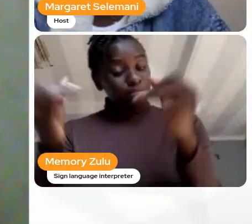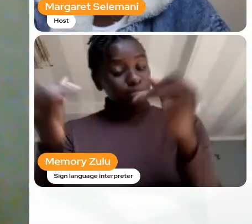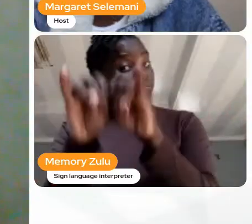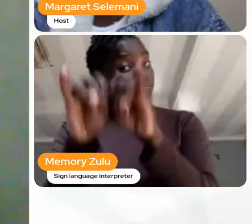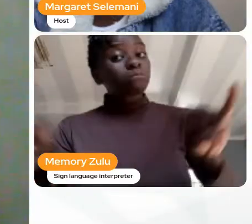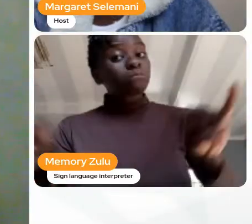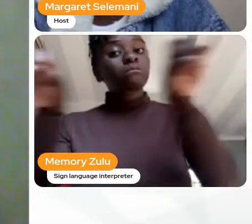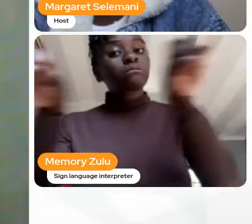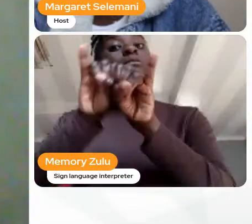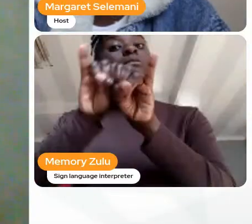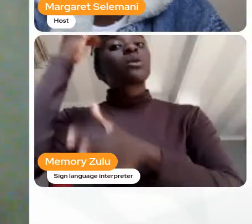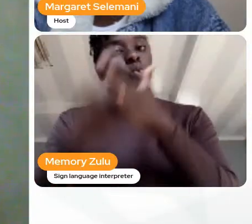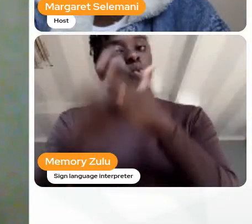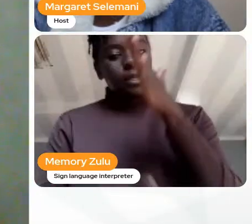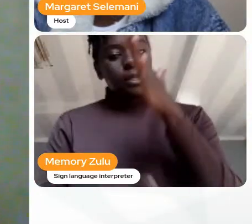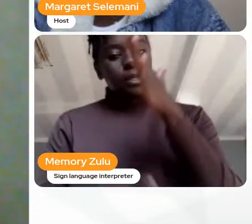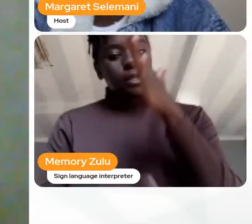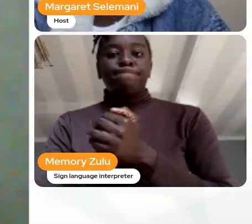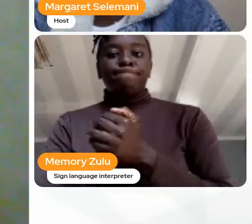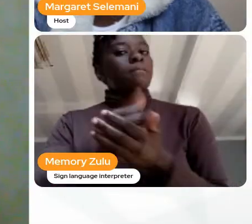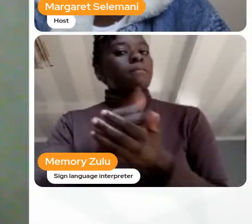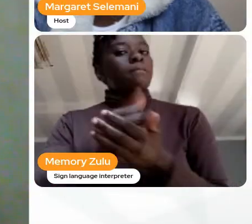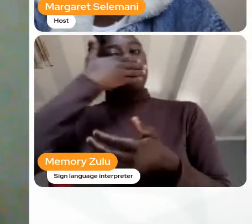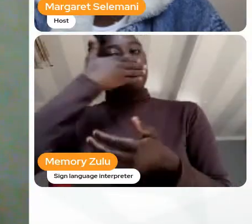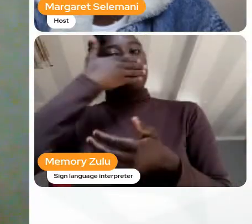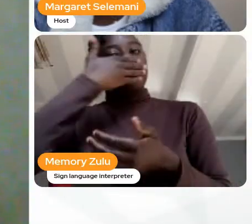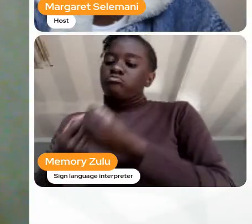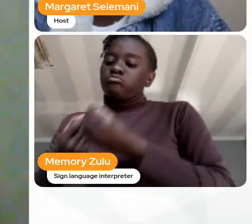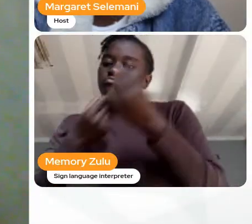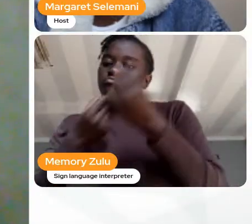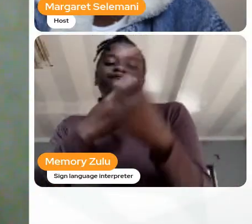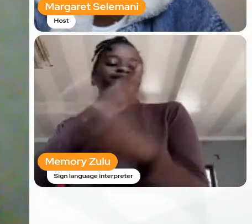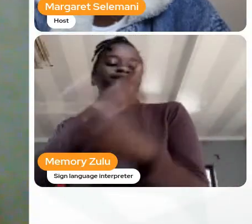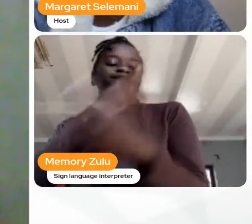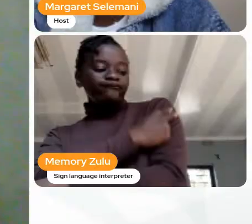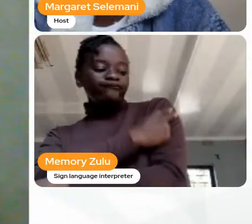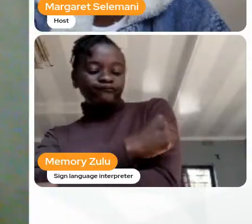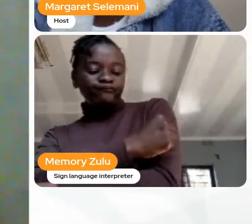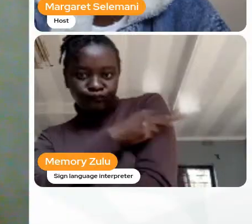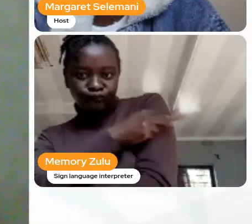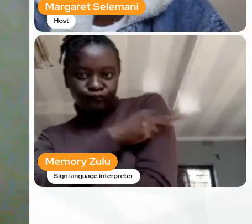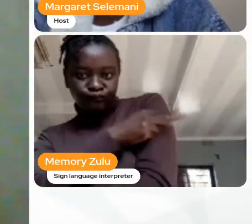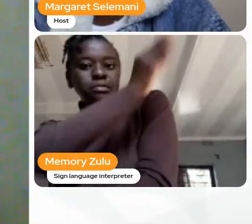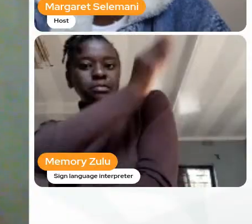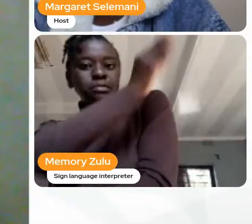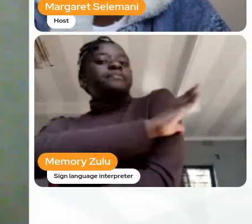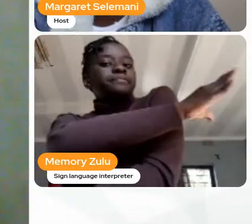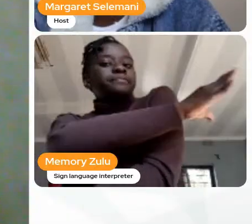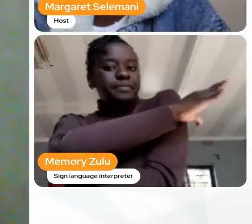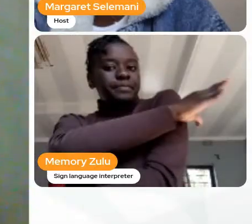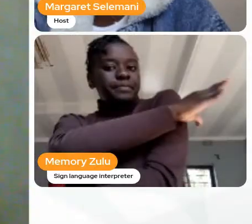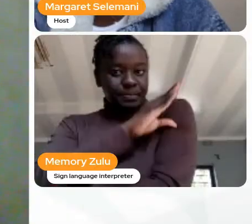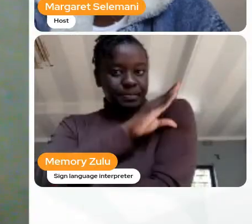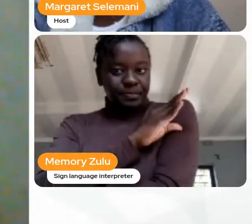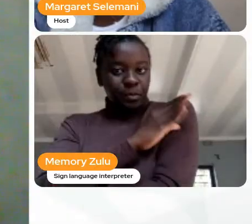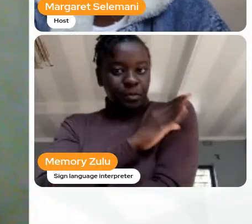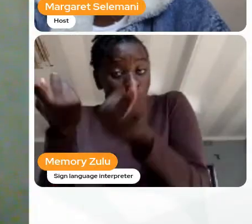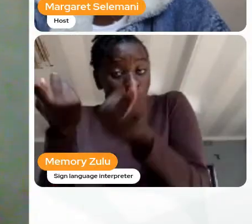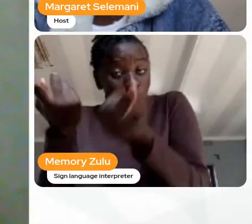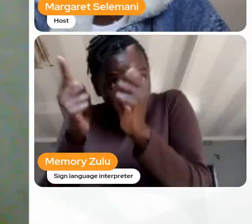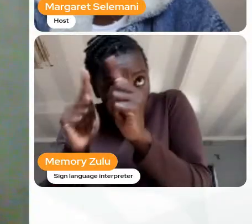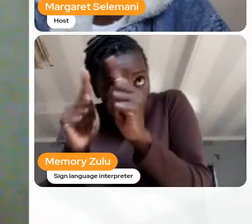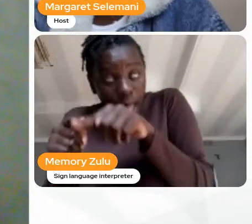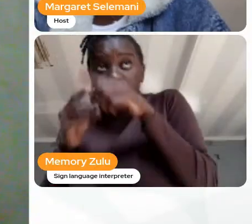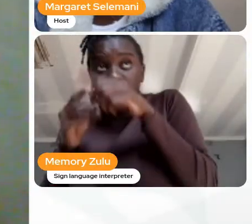there. Then we do also the sensitivity test, know which drug is able to cure that organism that has